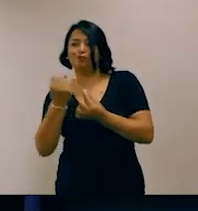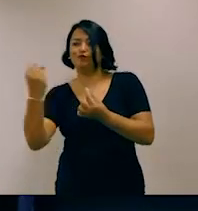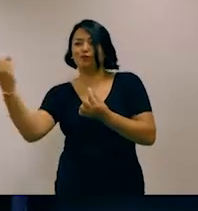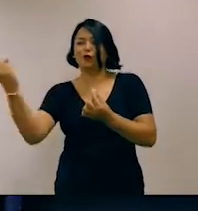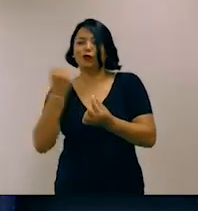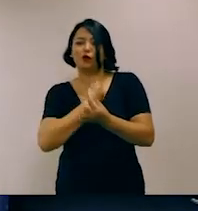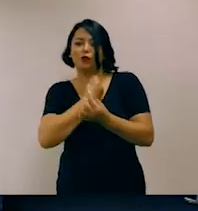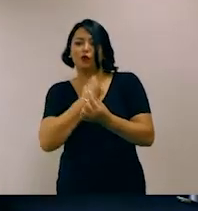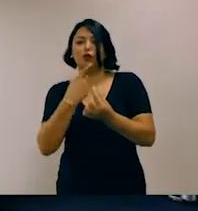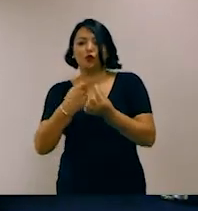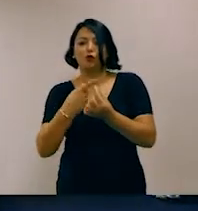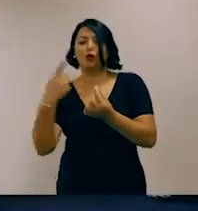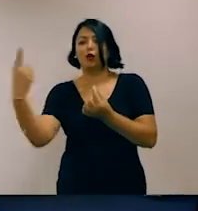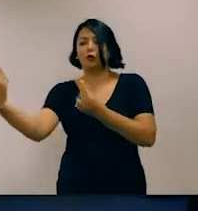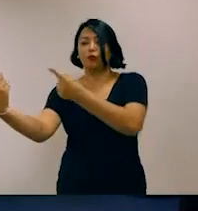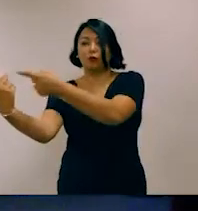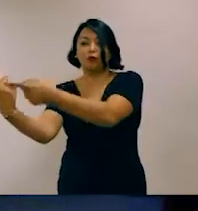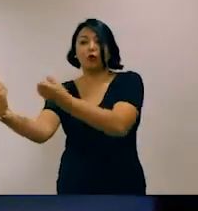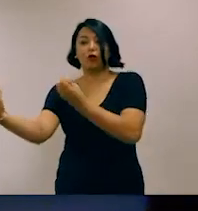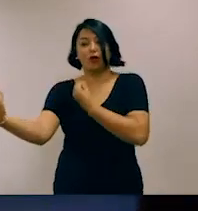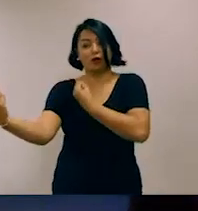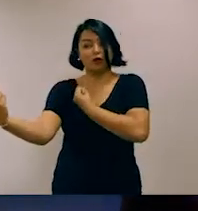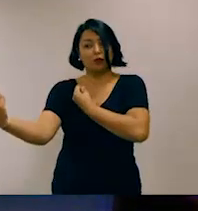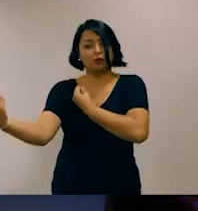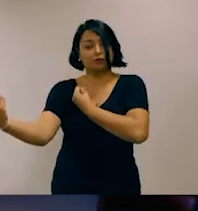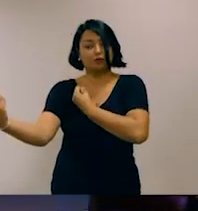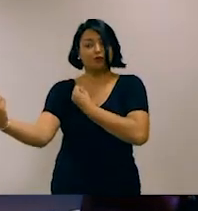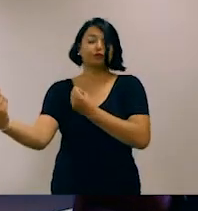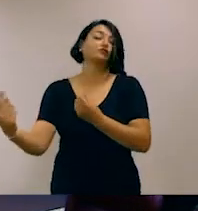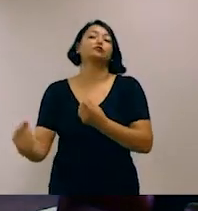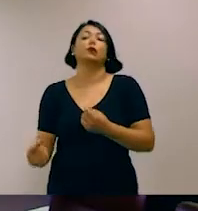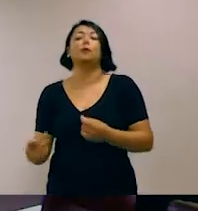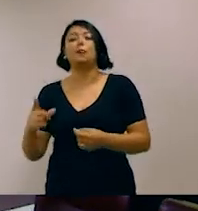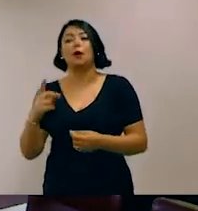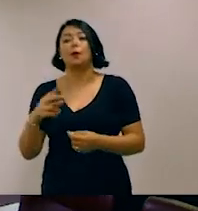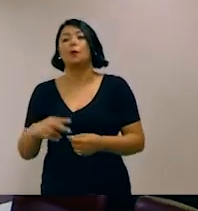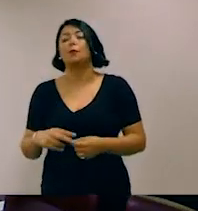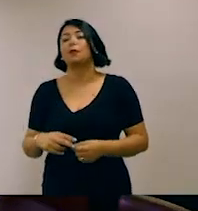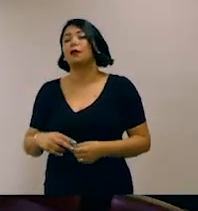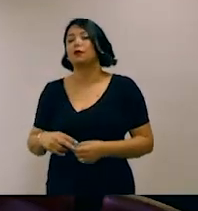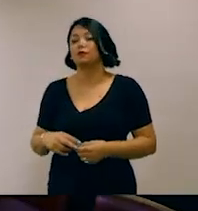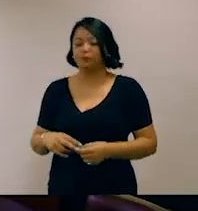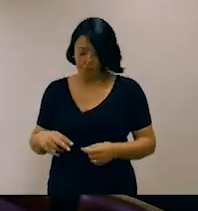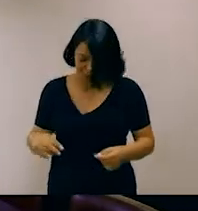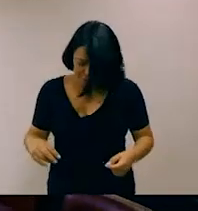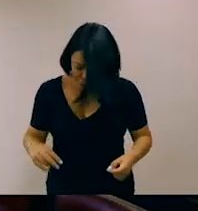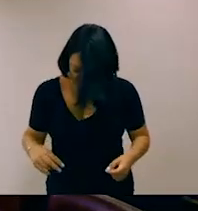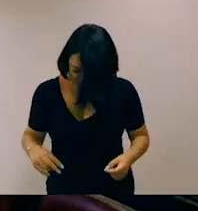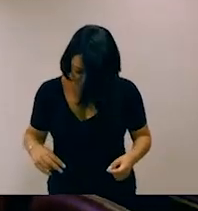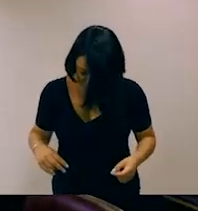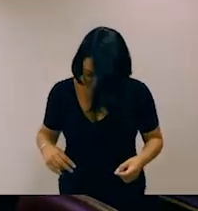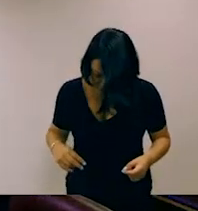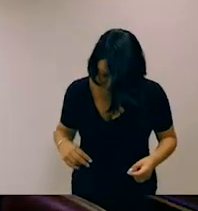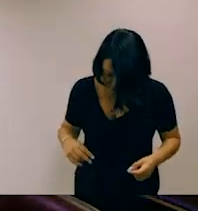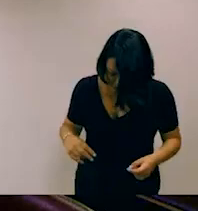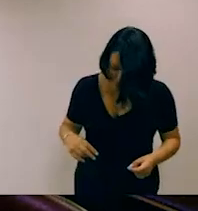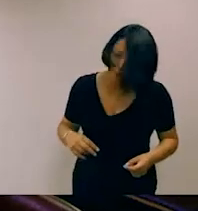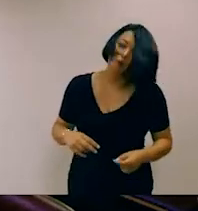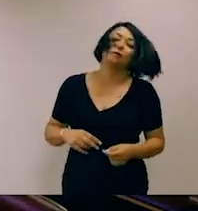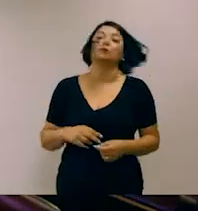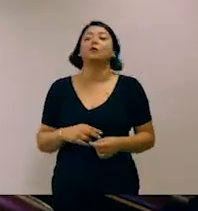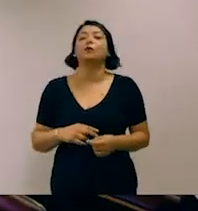of context, the topics discussed, and then you have an idea of the groups that I mentioned to you in terms